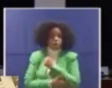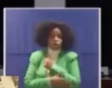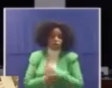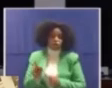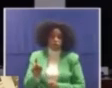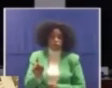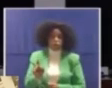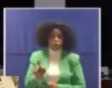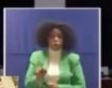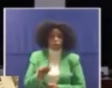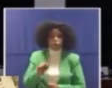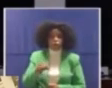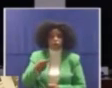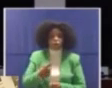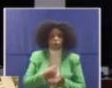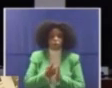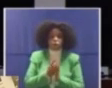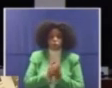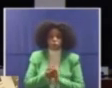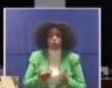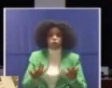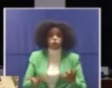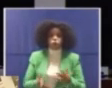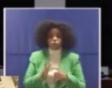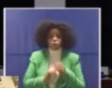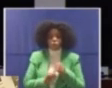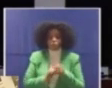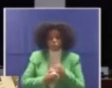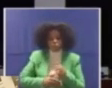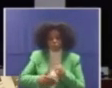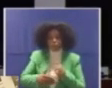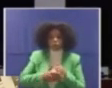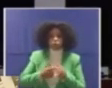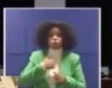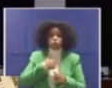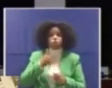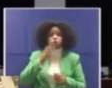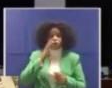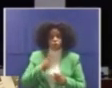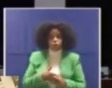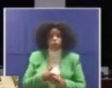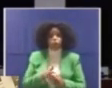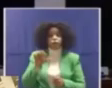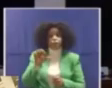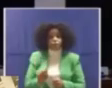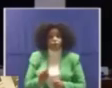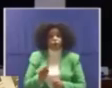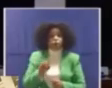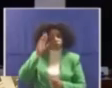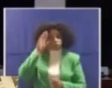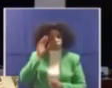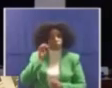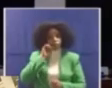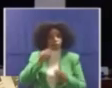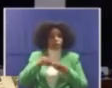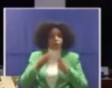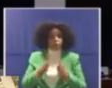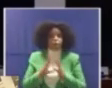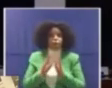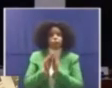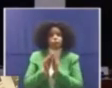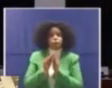fully with the various parties to the conflict, South Sudan's members,